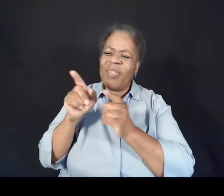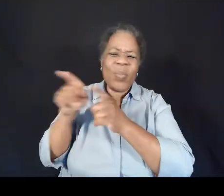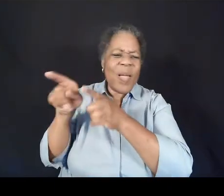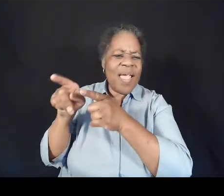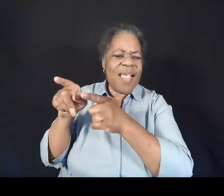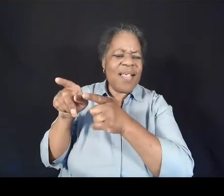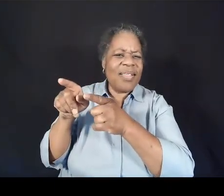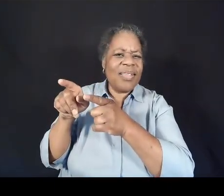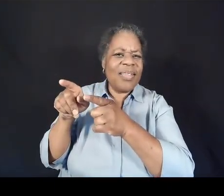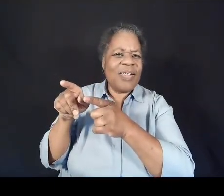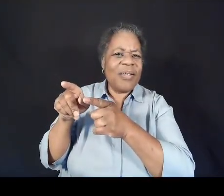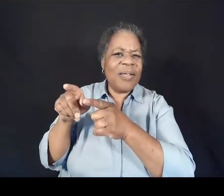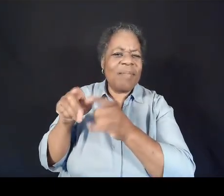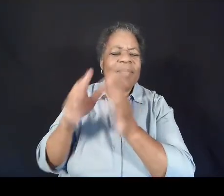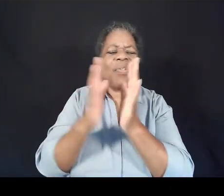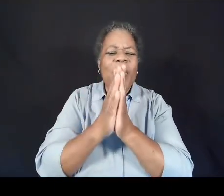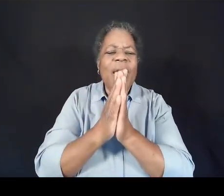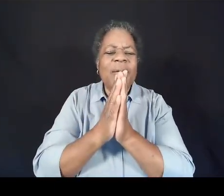Let's pray.